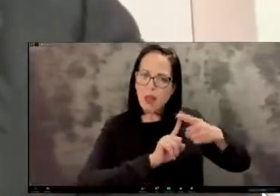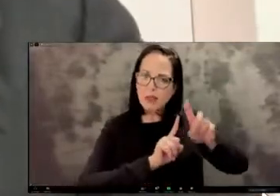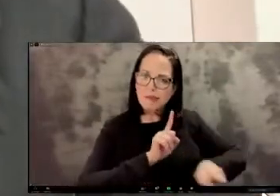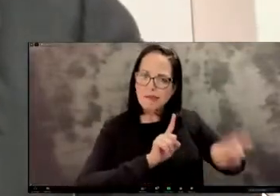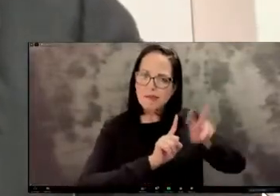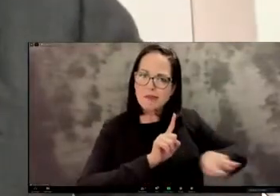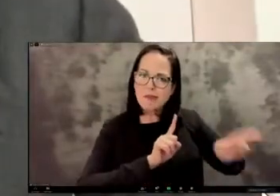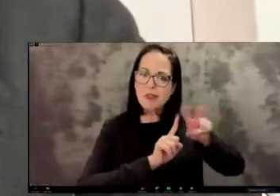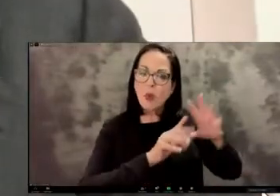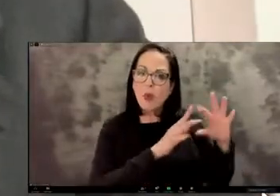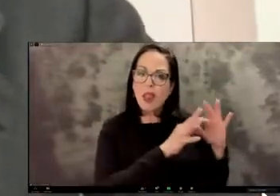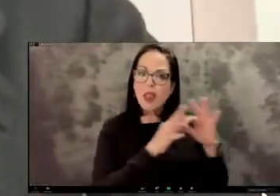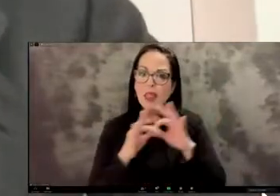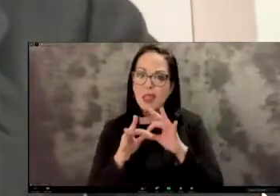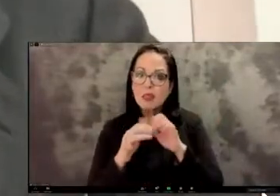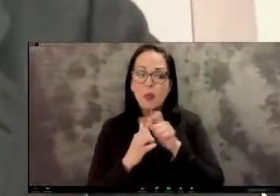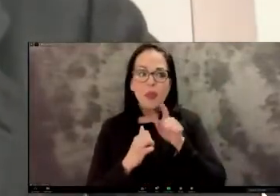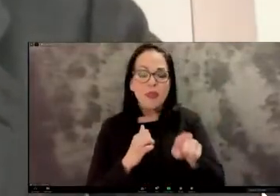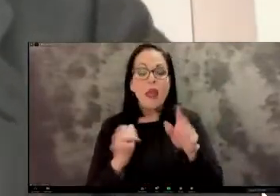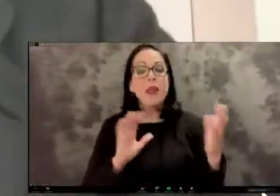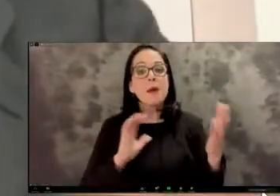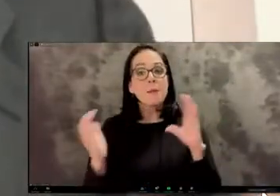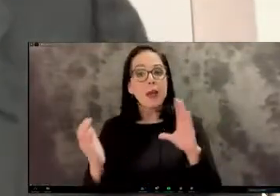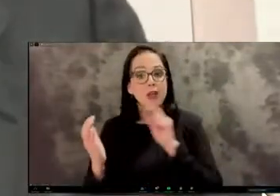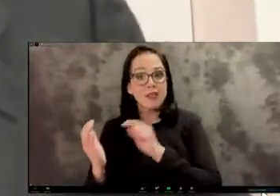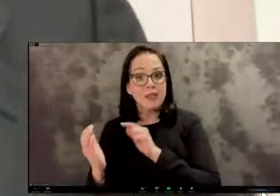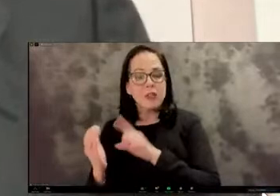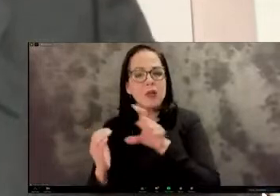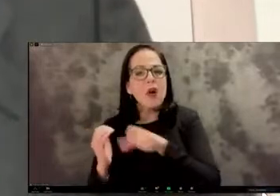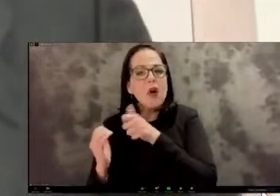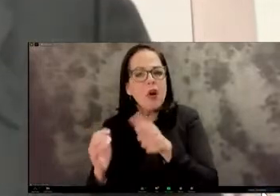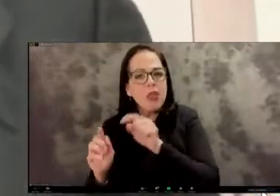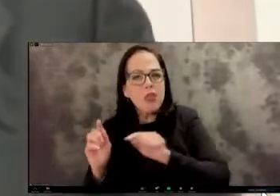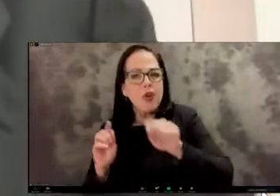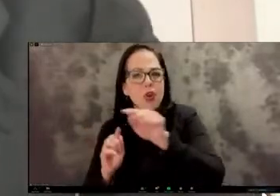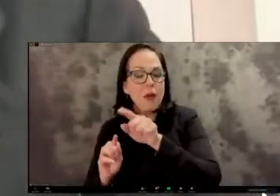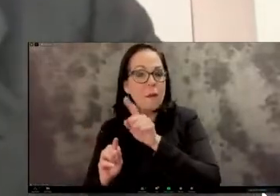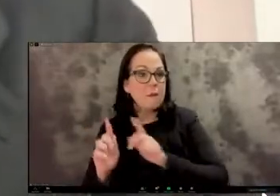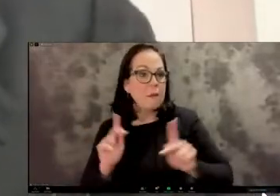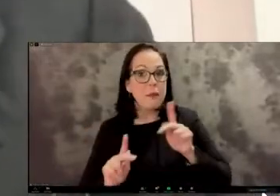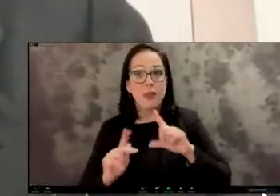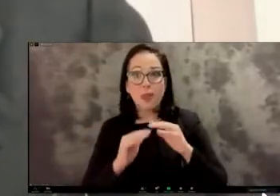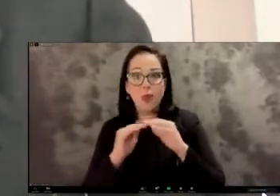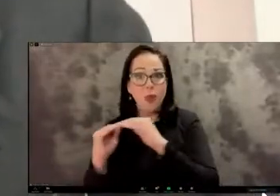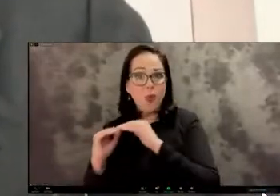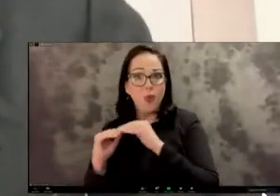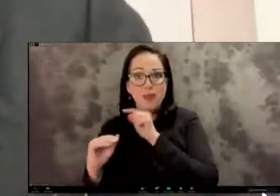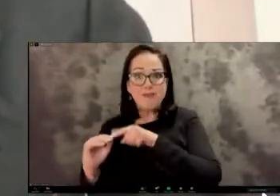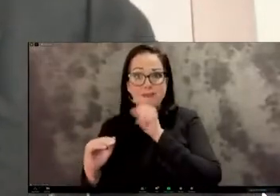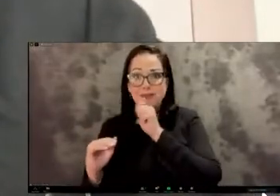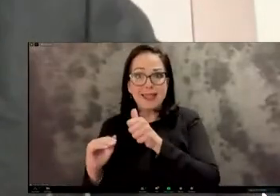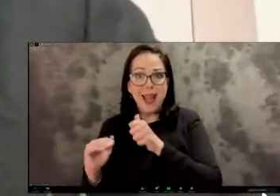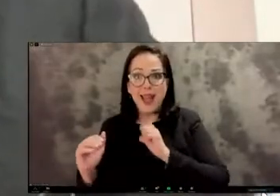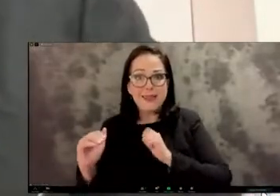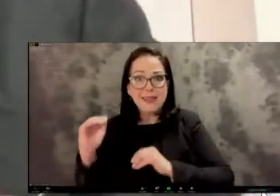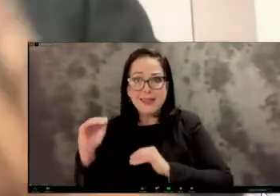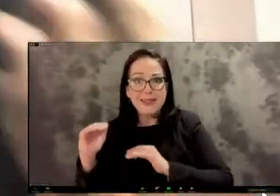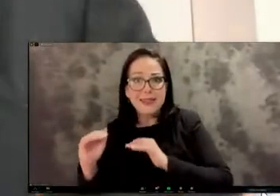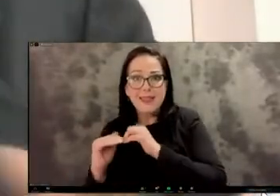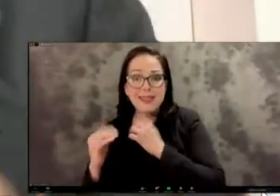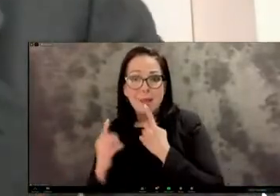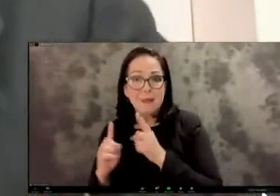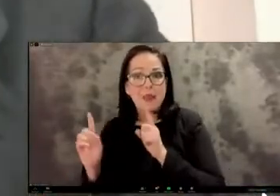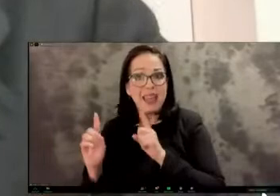was linked to the fact their comparison to others of their cohort who had not made it to the ages that they had, which